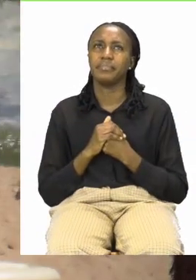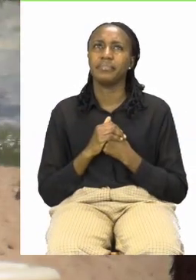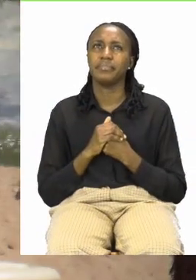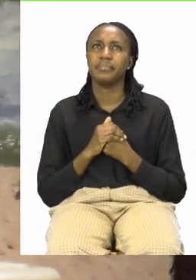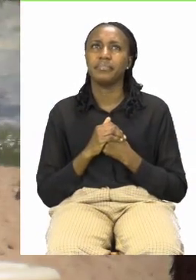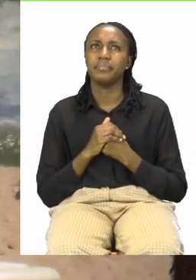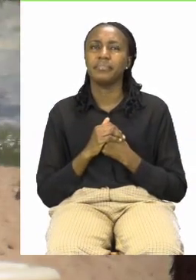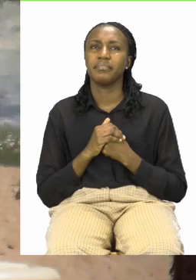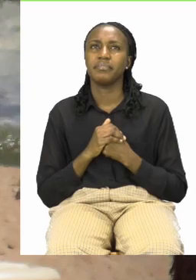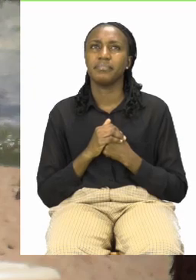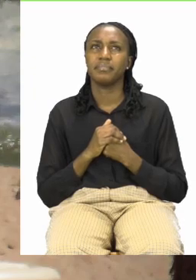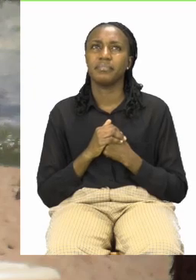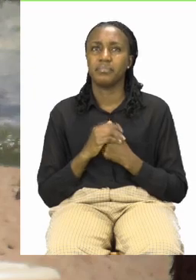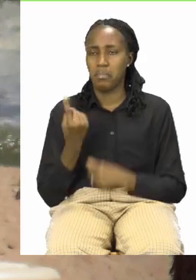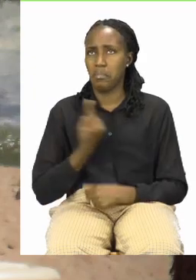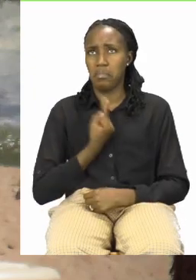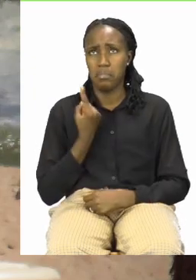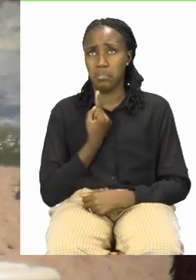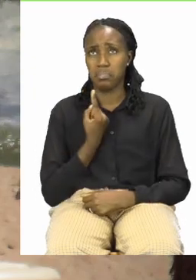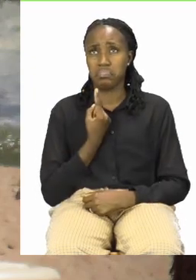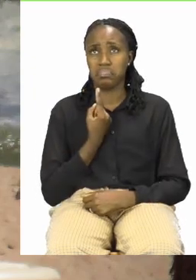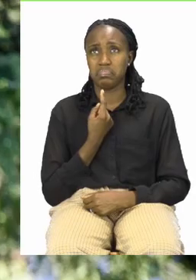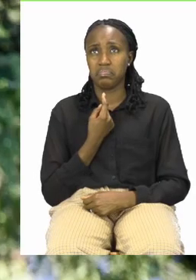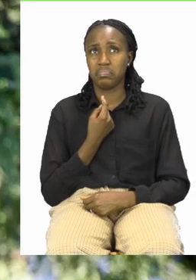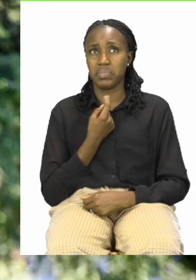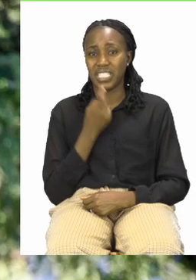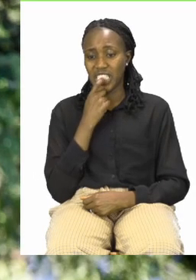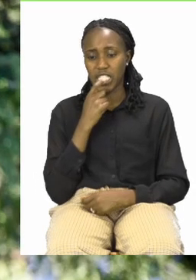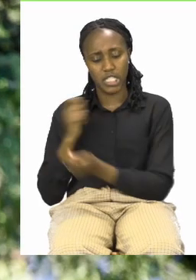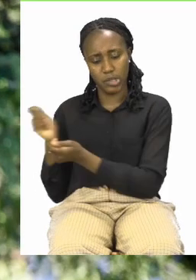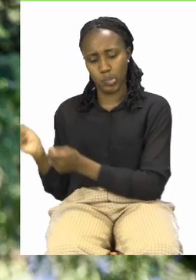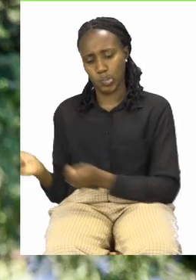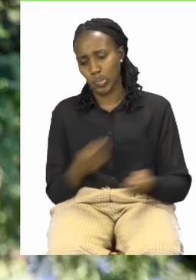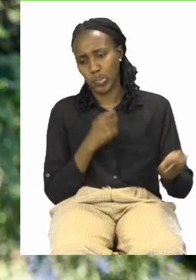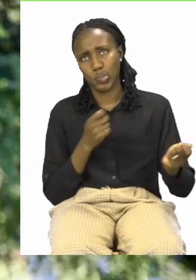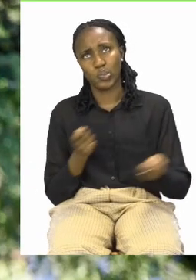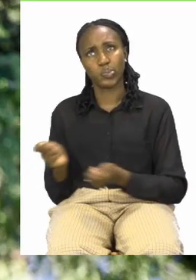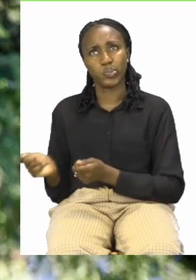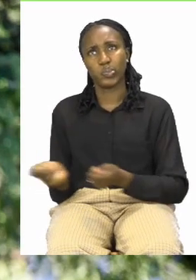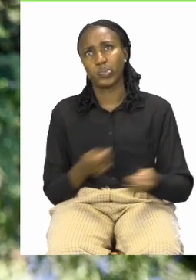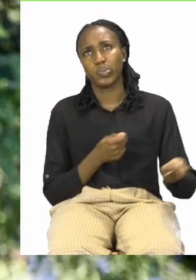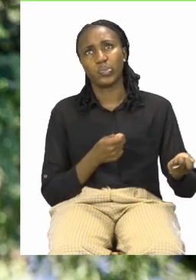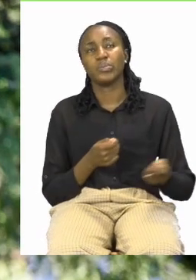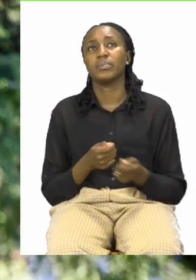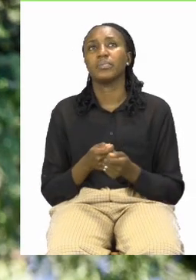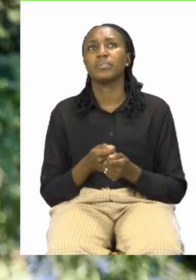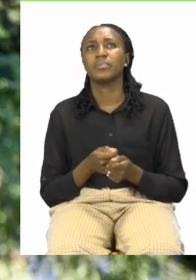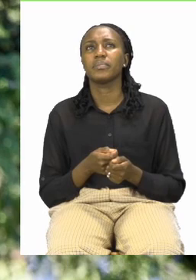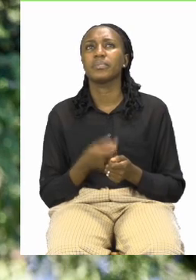because you are individually on the field. So